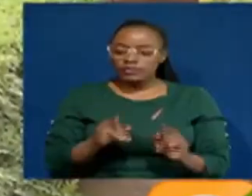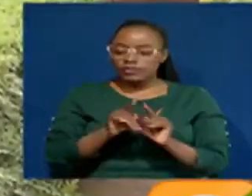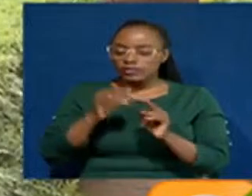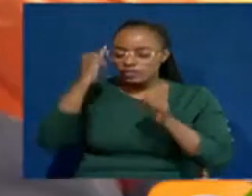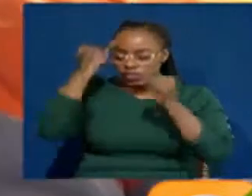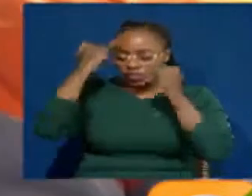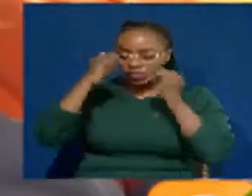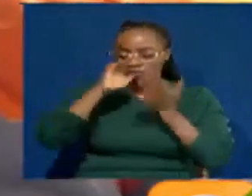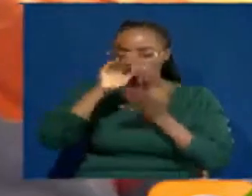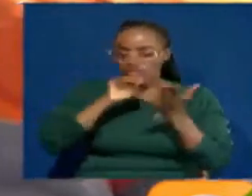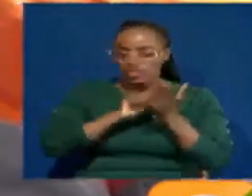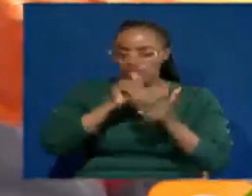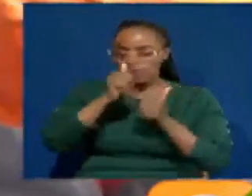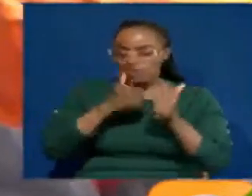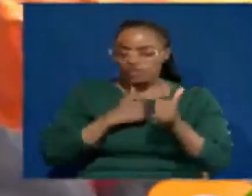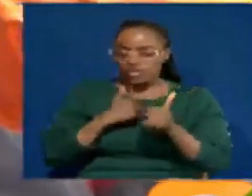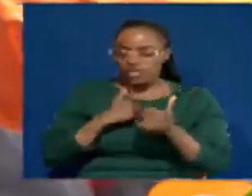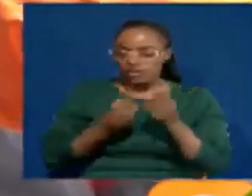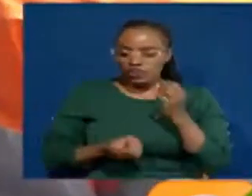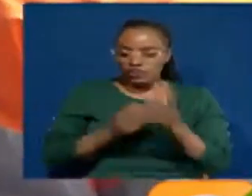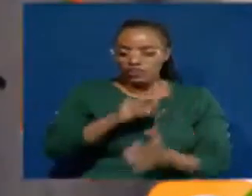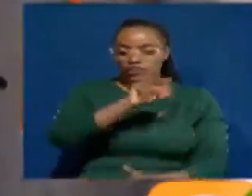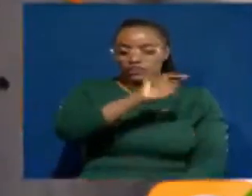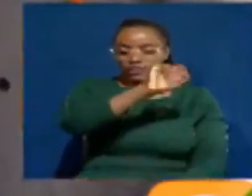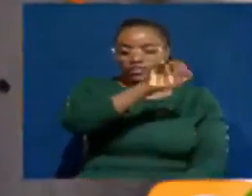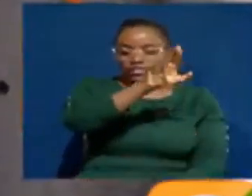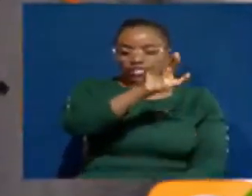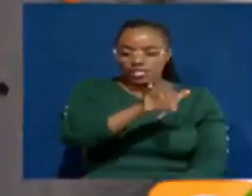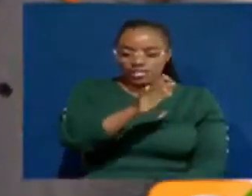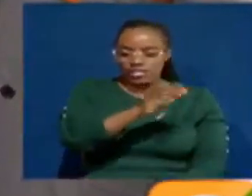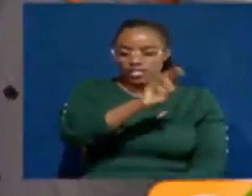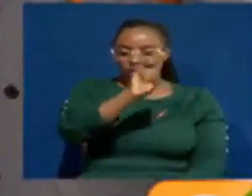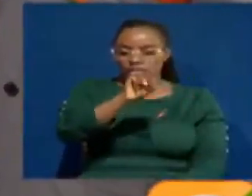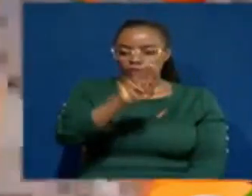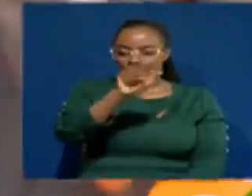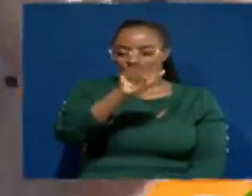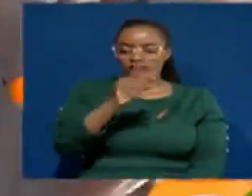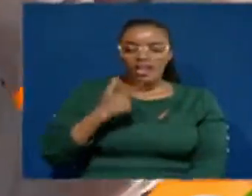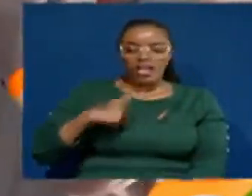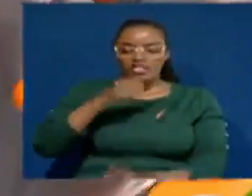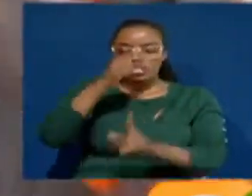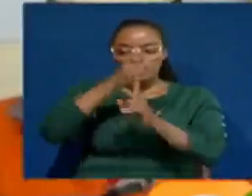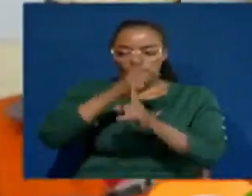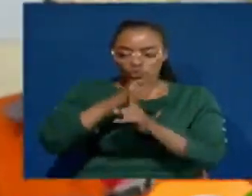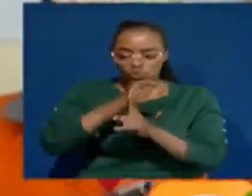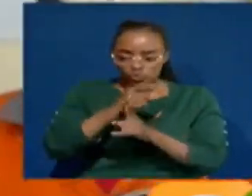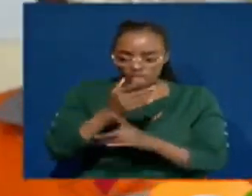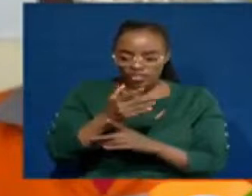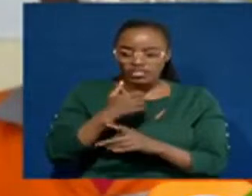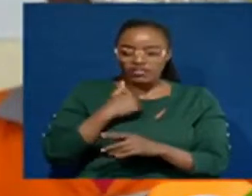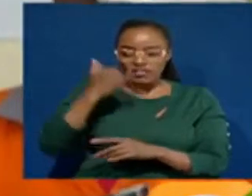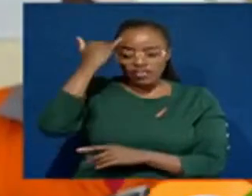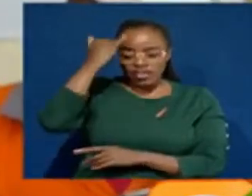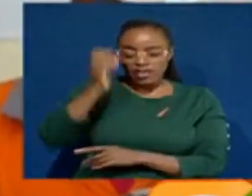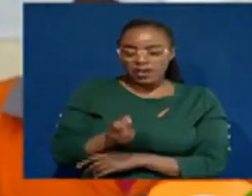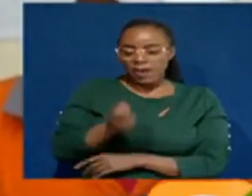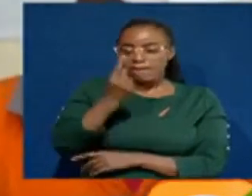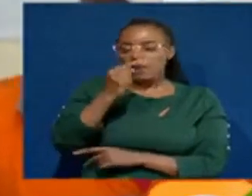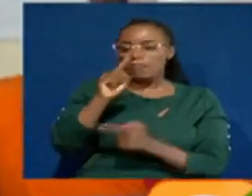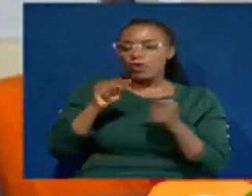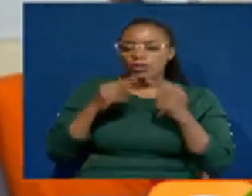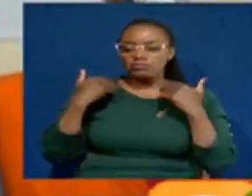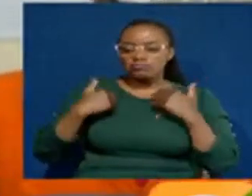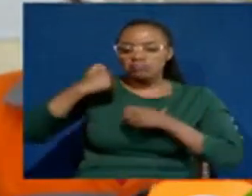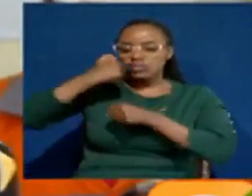Innovation Hub, the brainchild of Jane Muigai. For us at Toolkit, we focus on skills. This idea came about when I